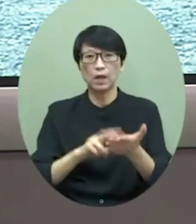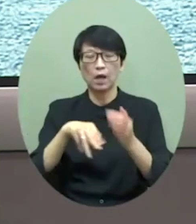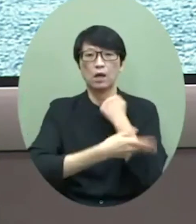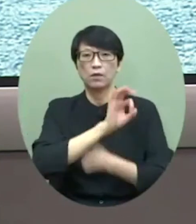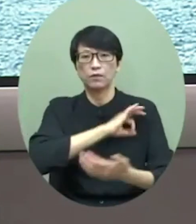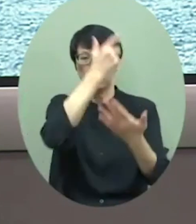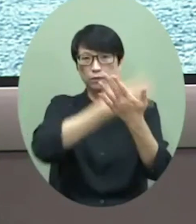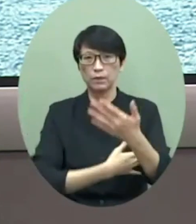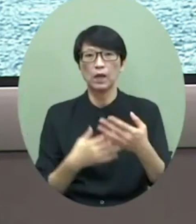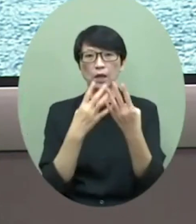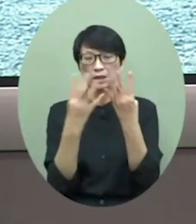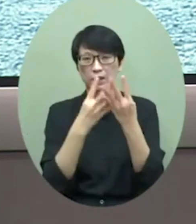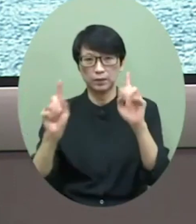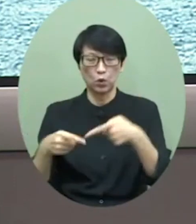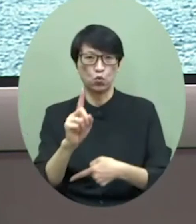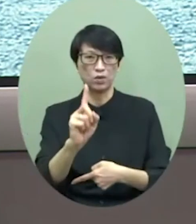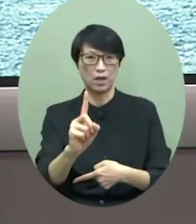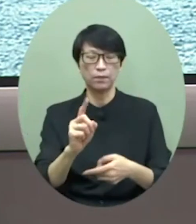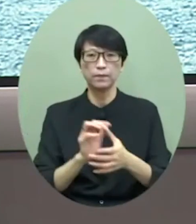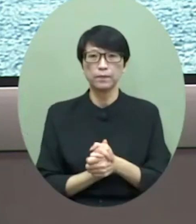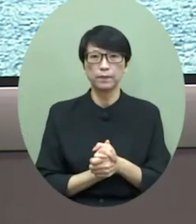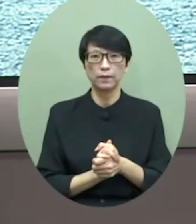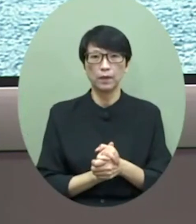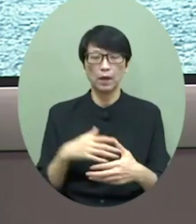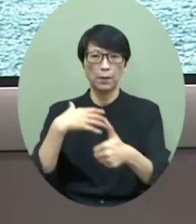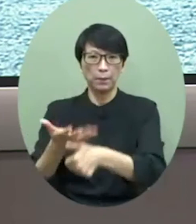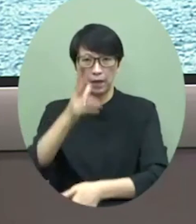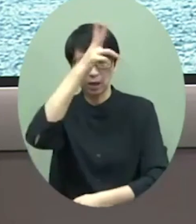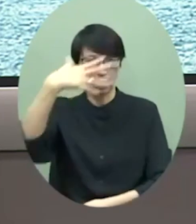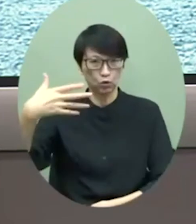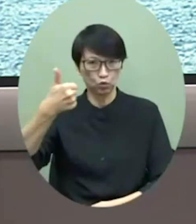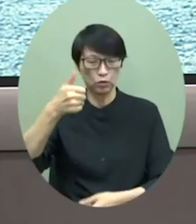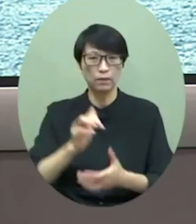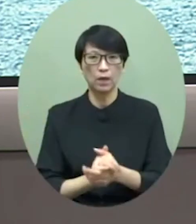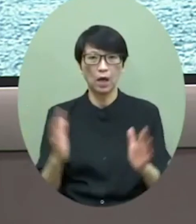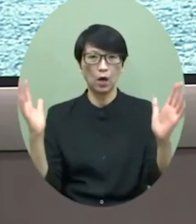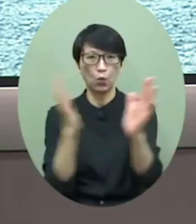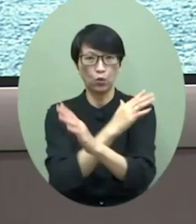normal until the next LegCo general election. Now, in section